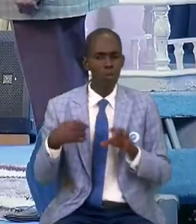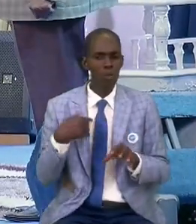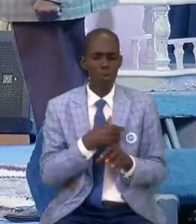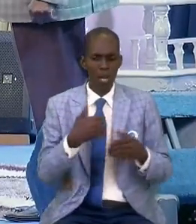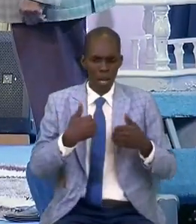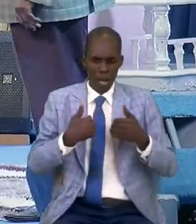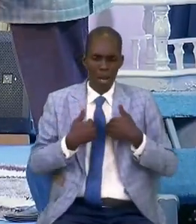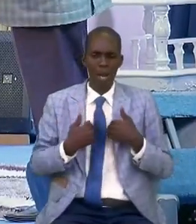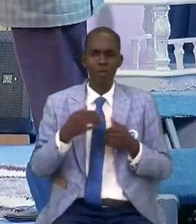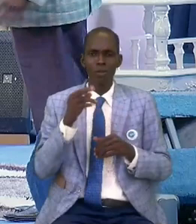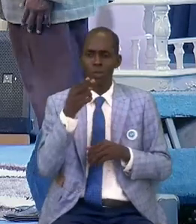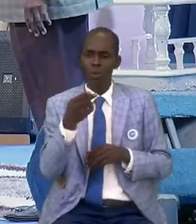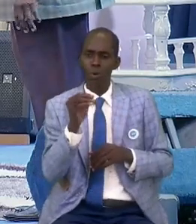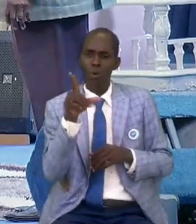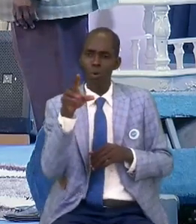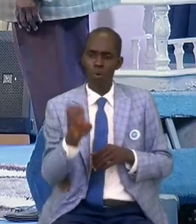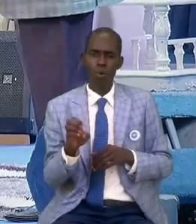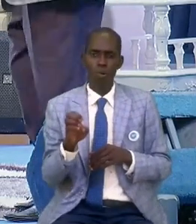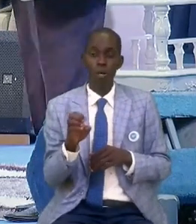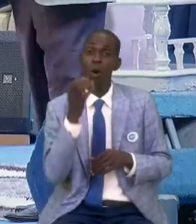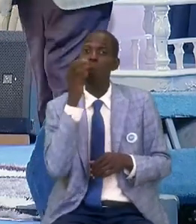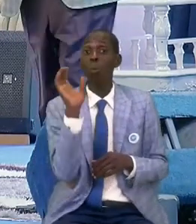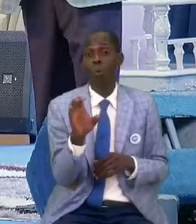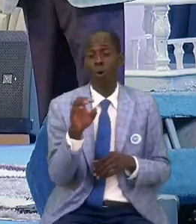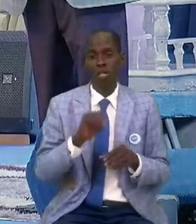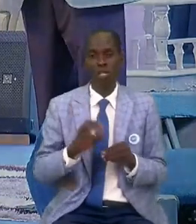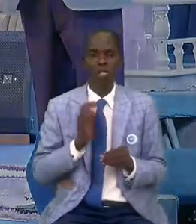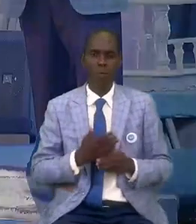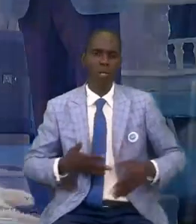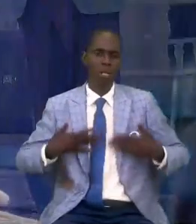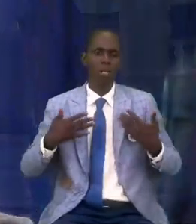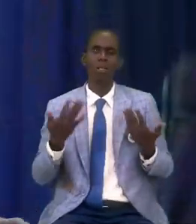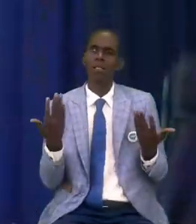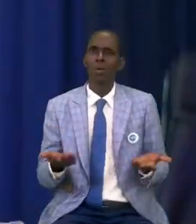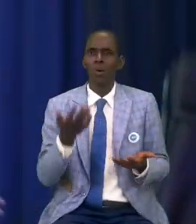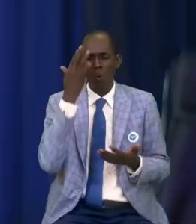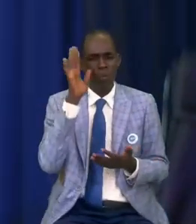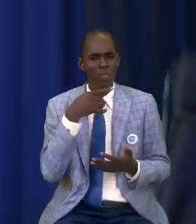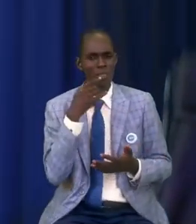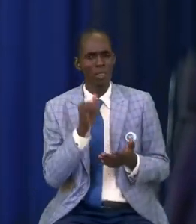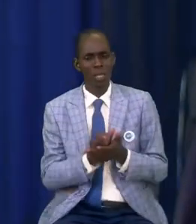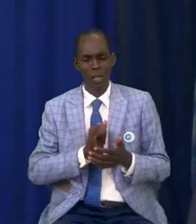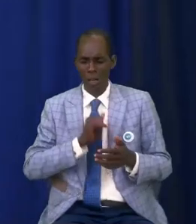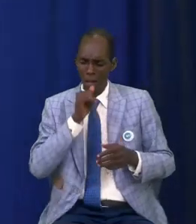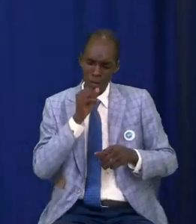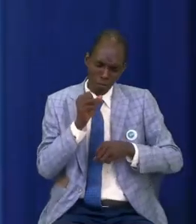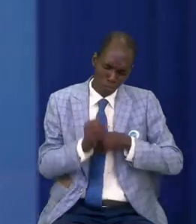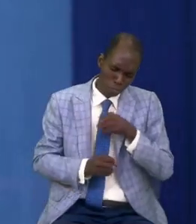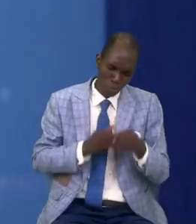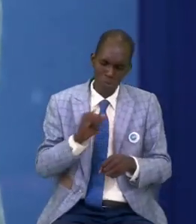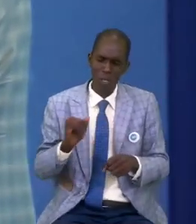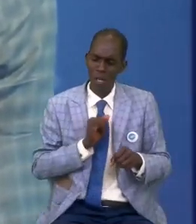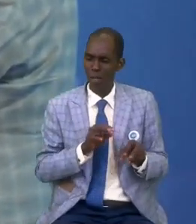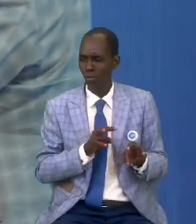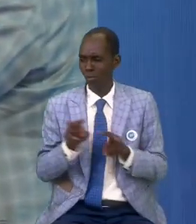go out, I'm suffering. I stay inside, I'm suffering. I look up, I'm suffering. I pray, I'm suffering. And I'm trying to